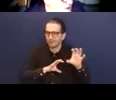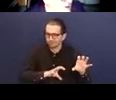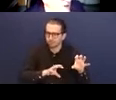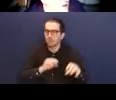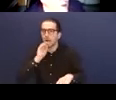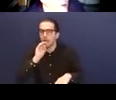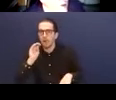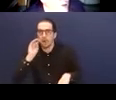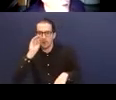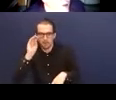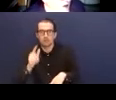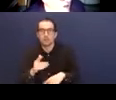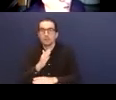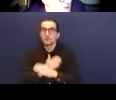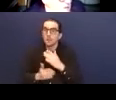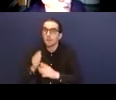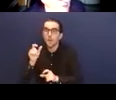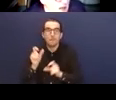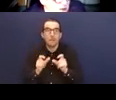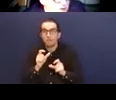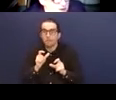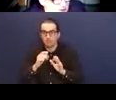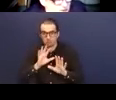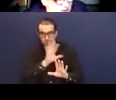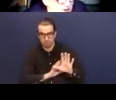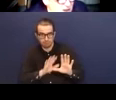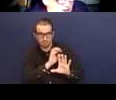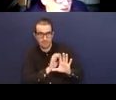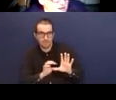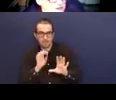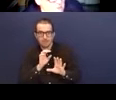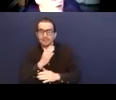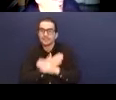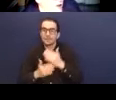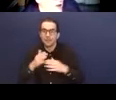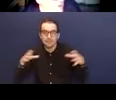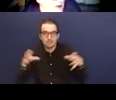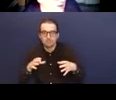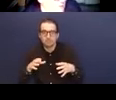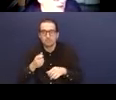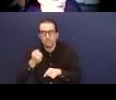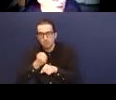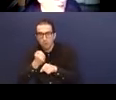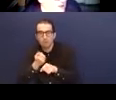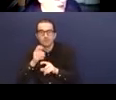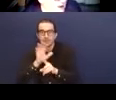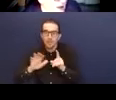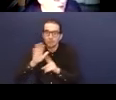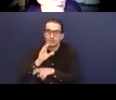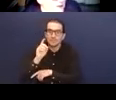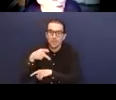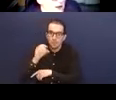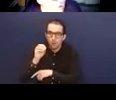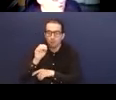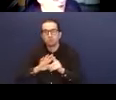census. This came out of a housing survey that neither the DPO or the government had the capacity to carry out,